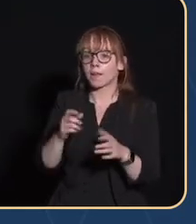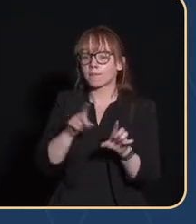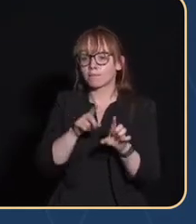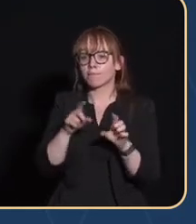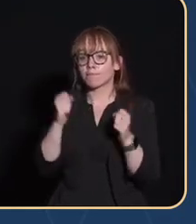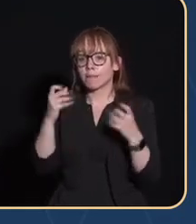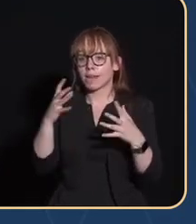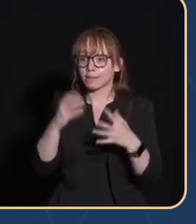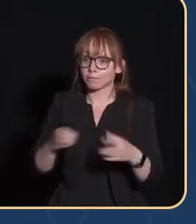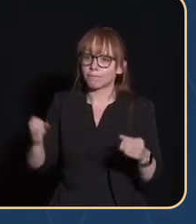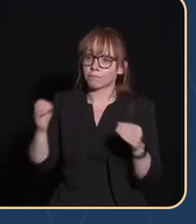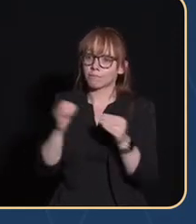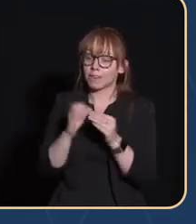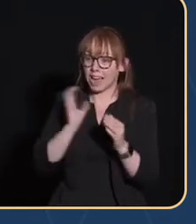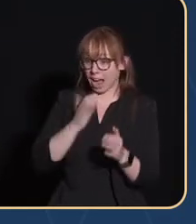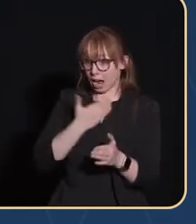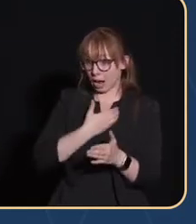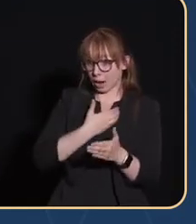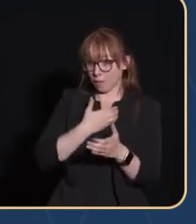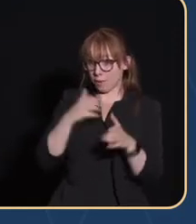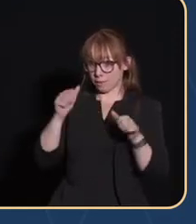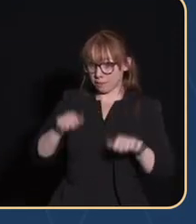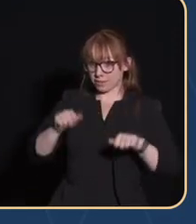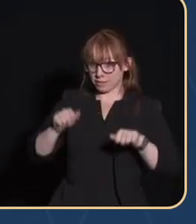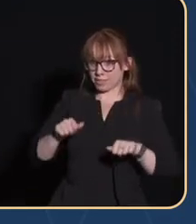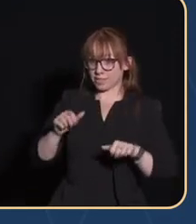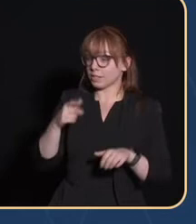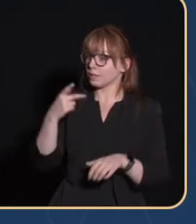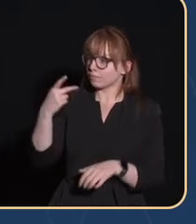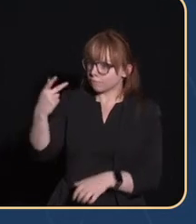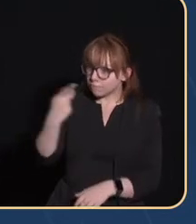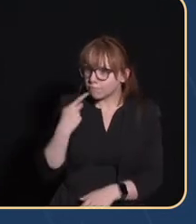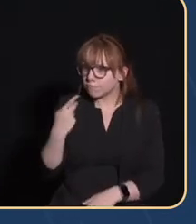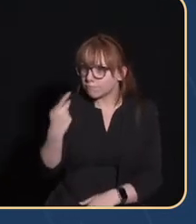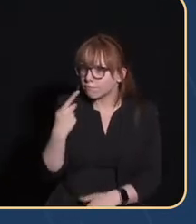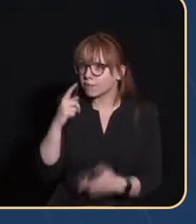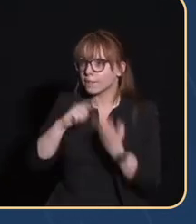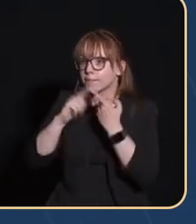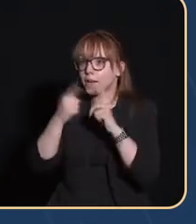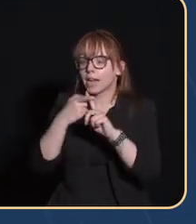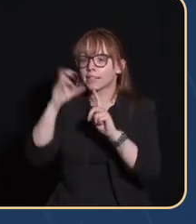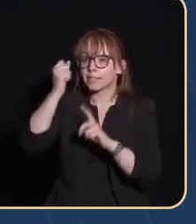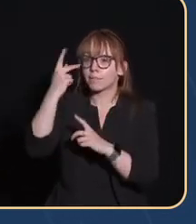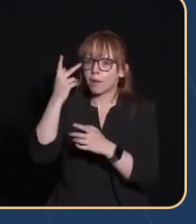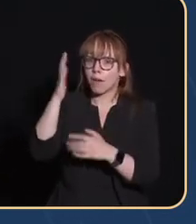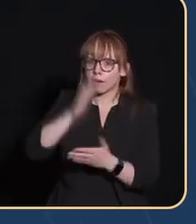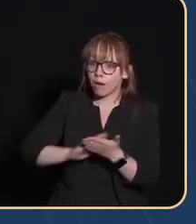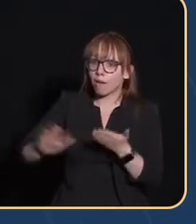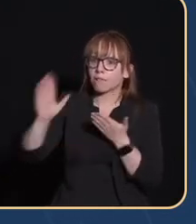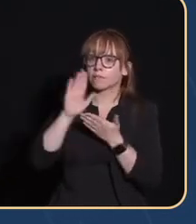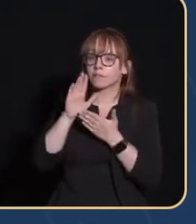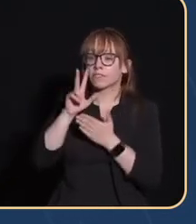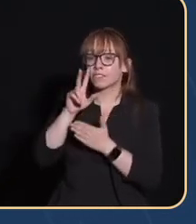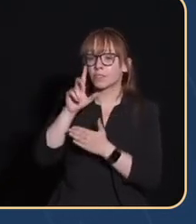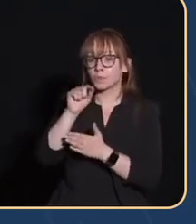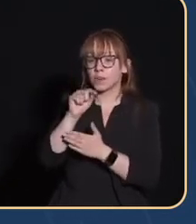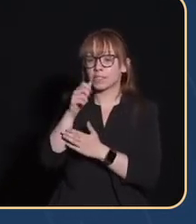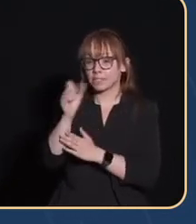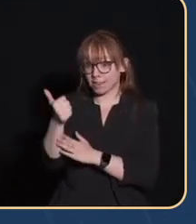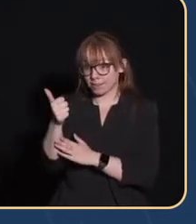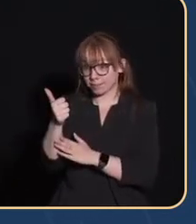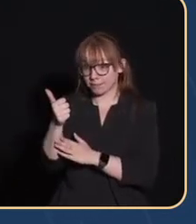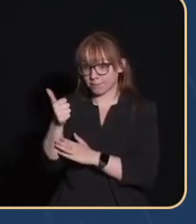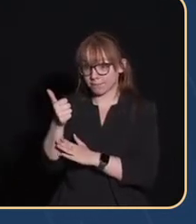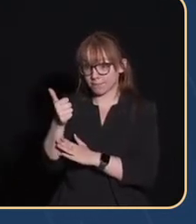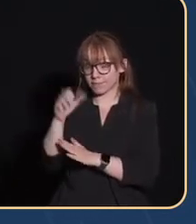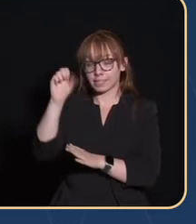say our ability, I mean you and me as friends of St. Paul College. In 2010, the